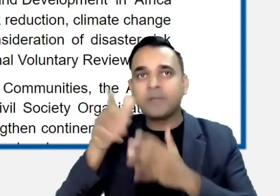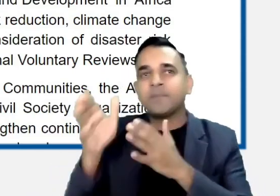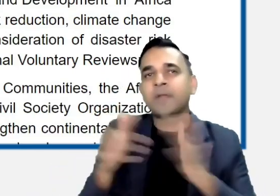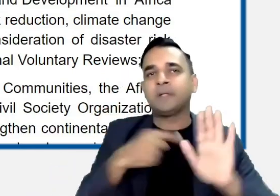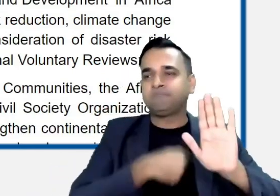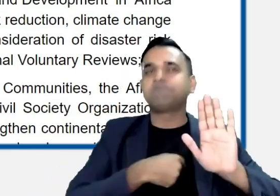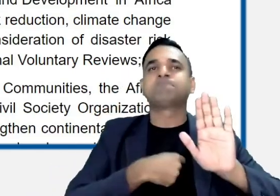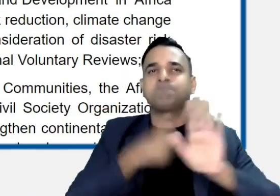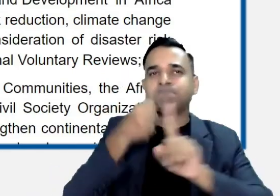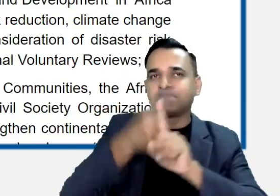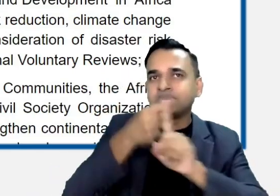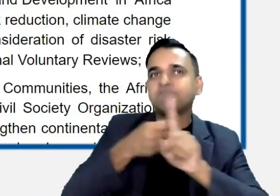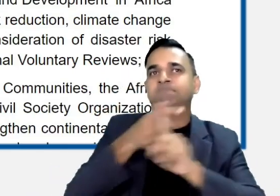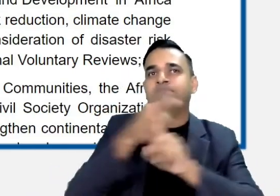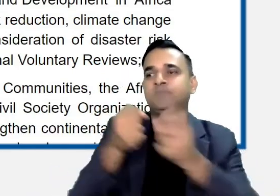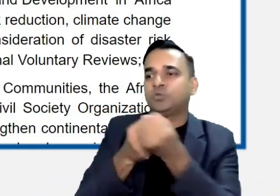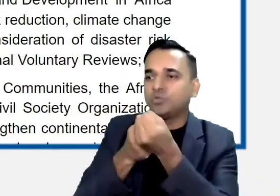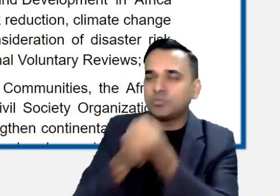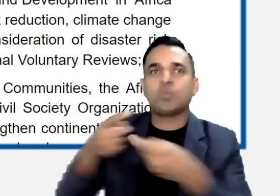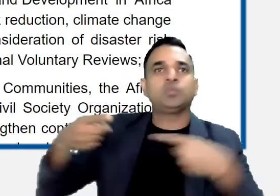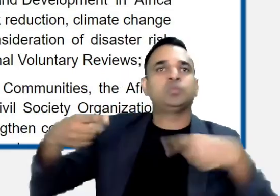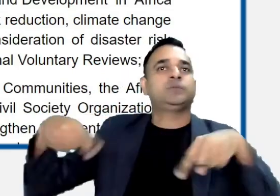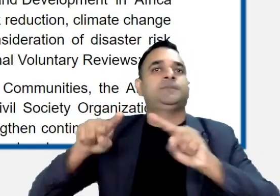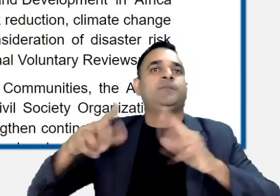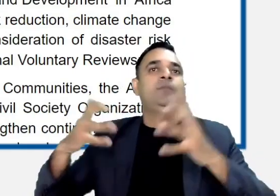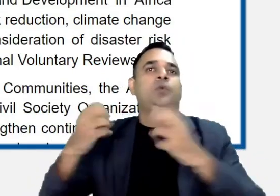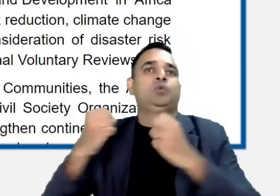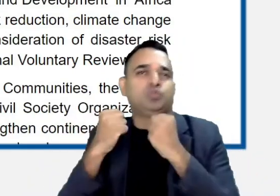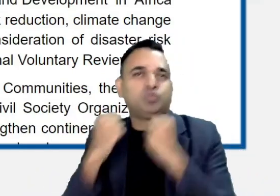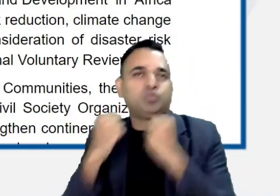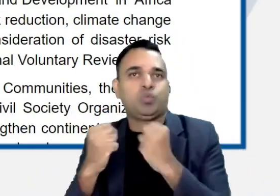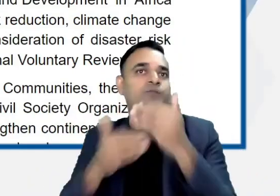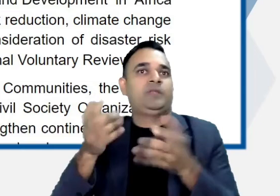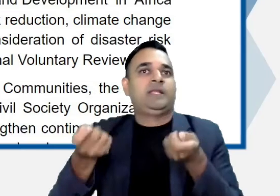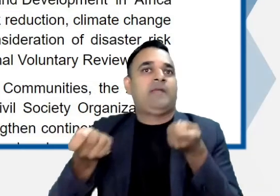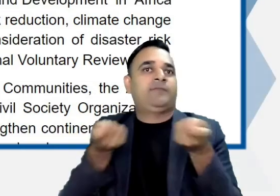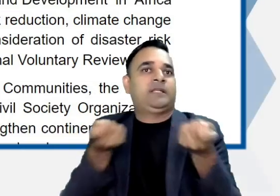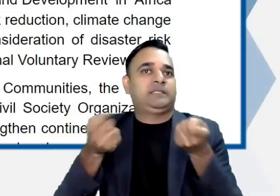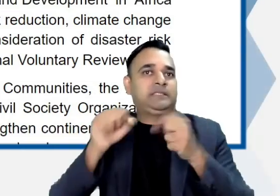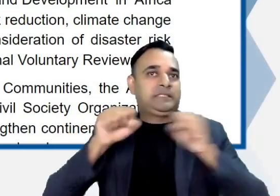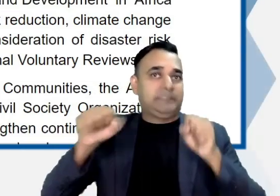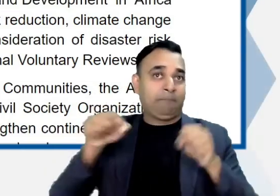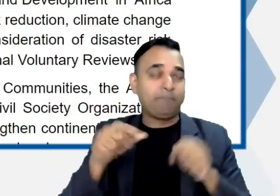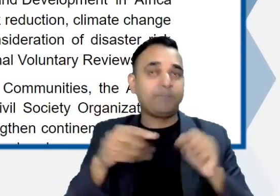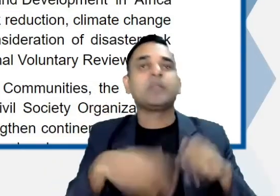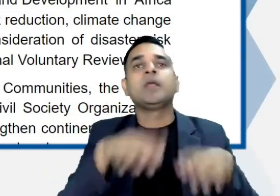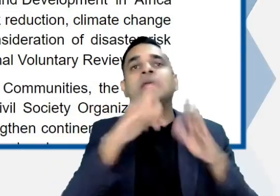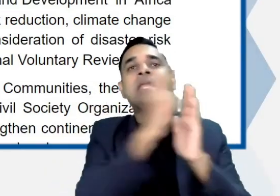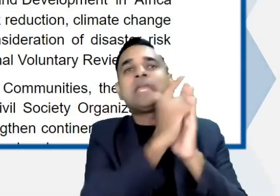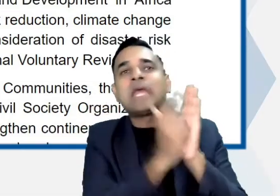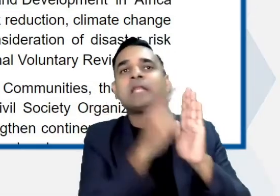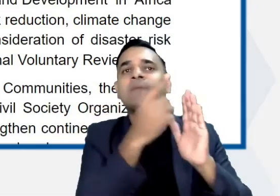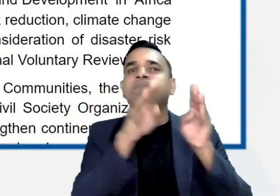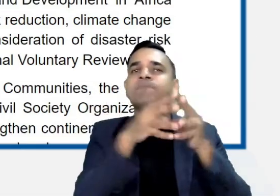22, urge member states and regional economic communities to unlock risk-informed investments by